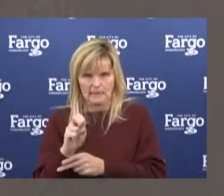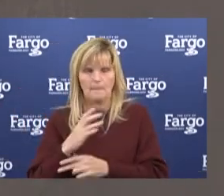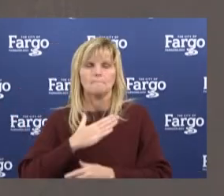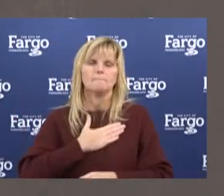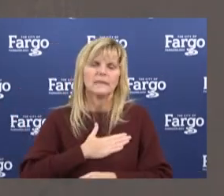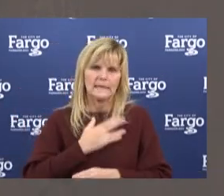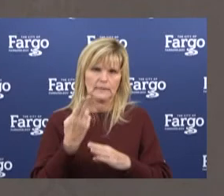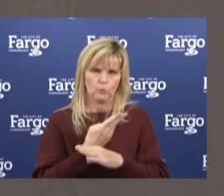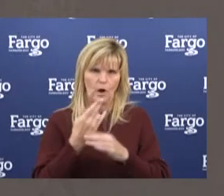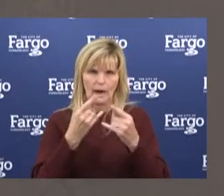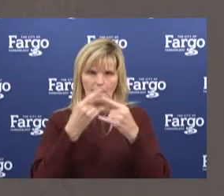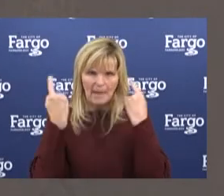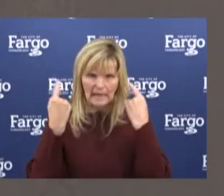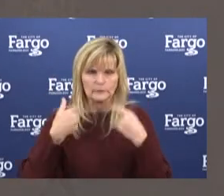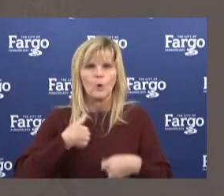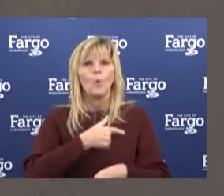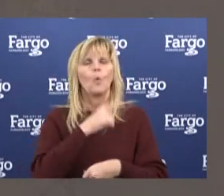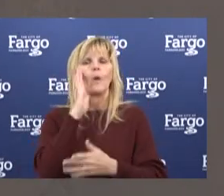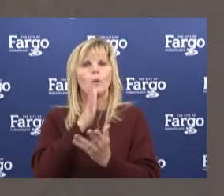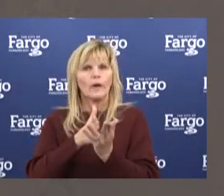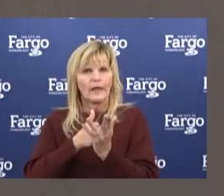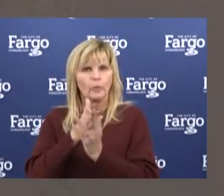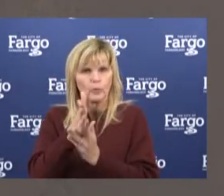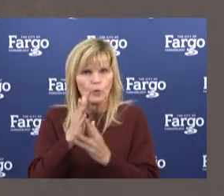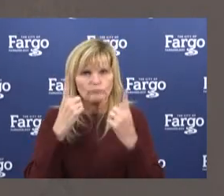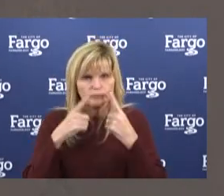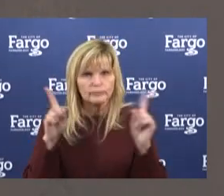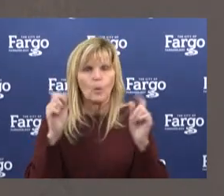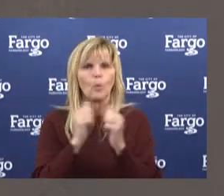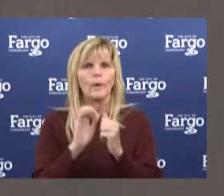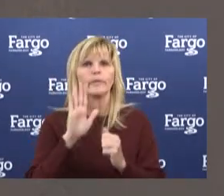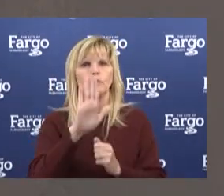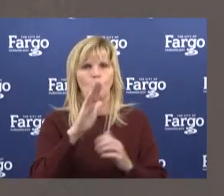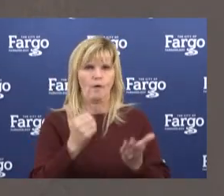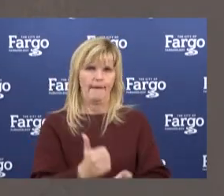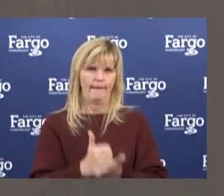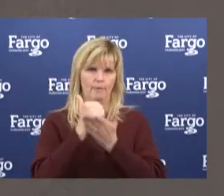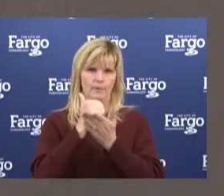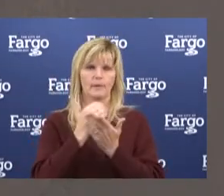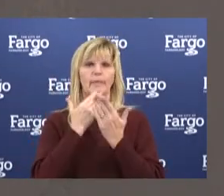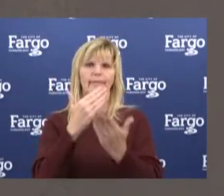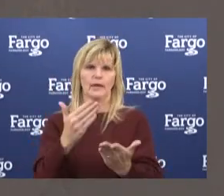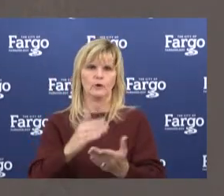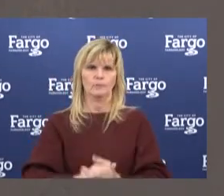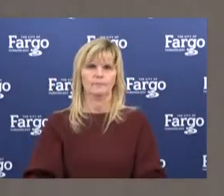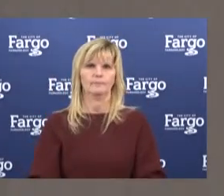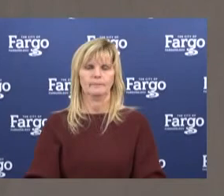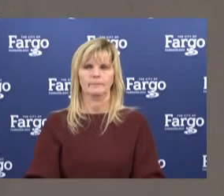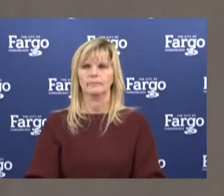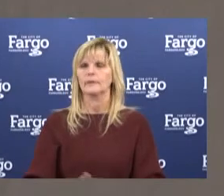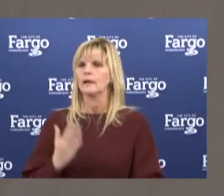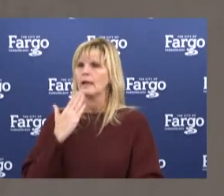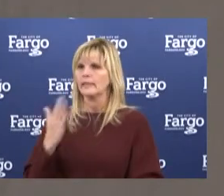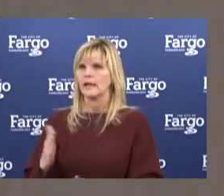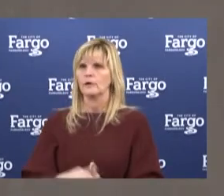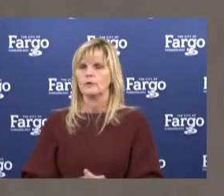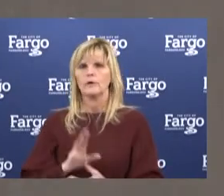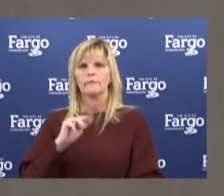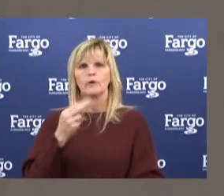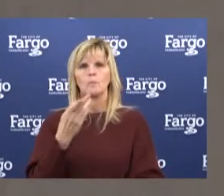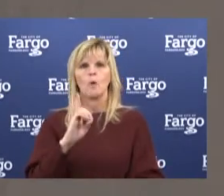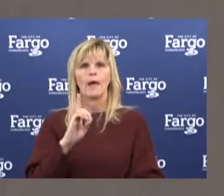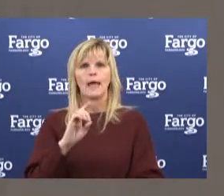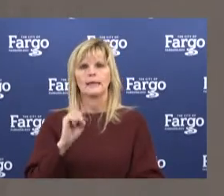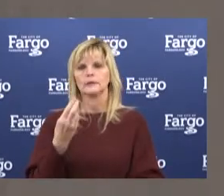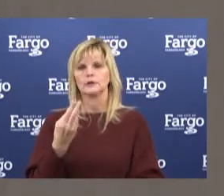mask. We will get through this with your help. Thank you. Thank you, Chad. And from Moorhead City Council,